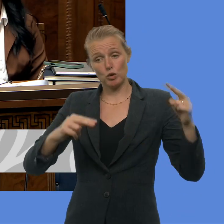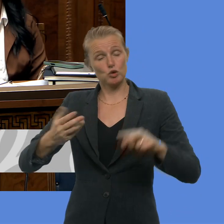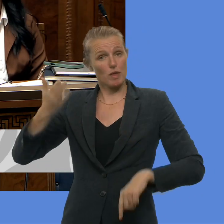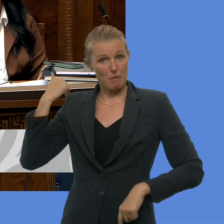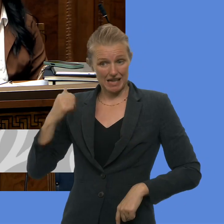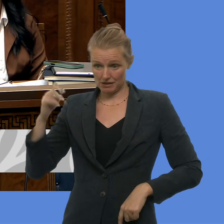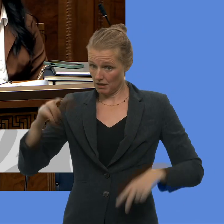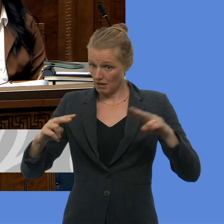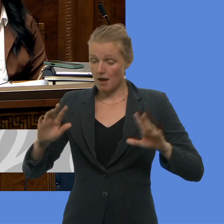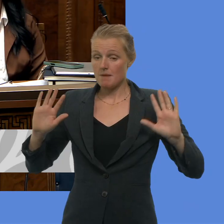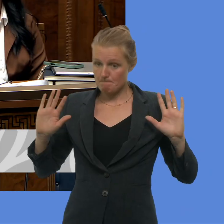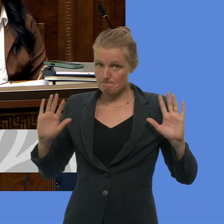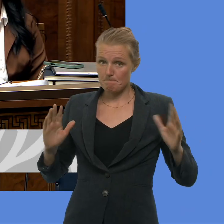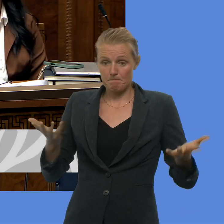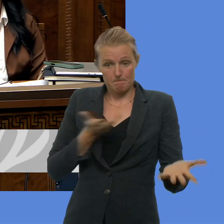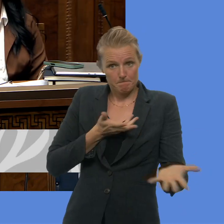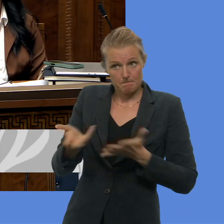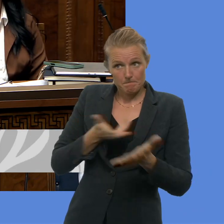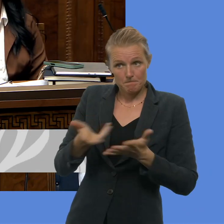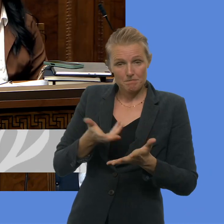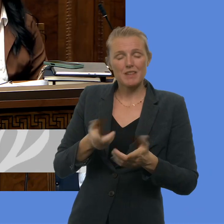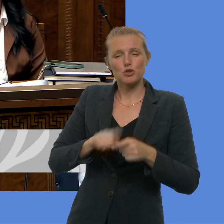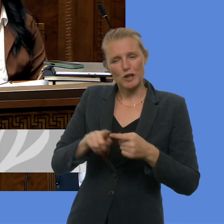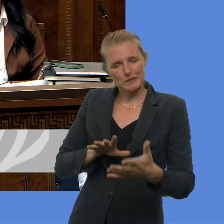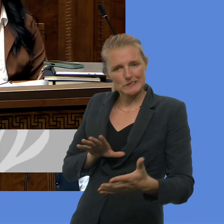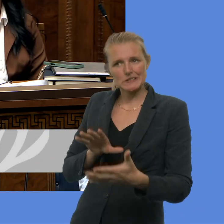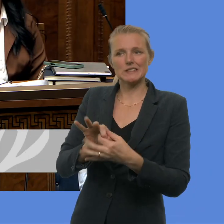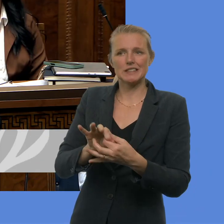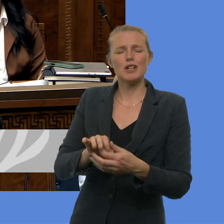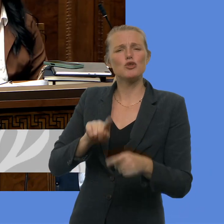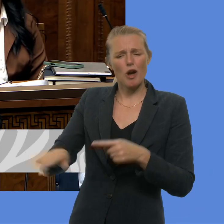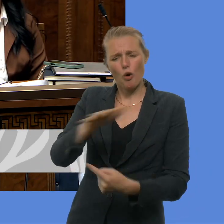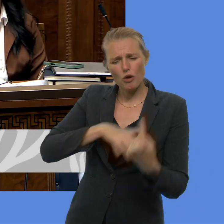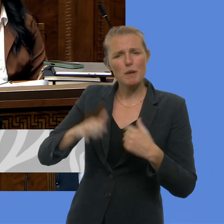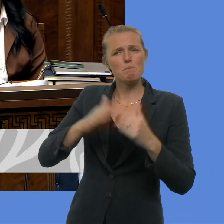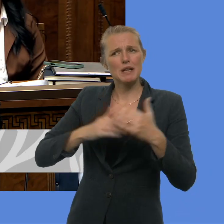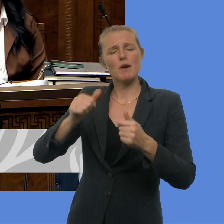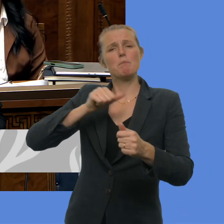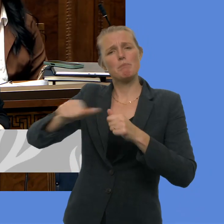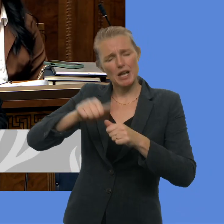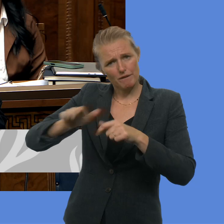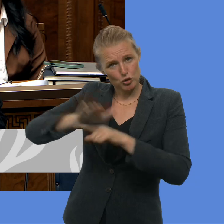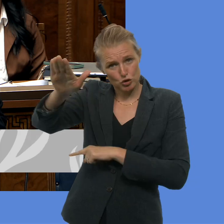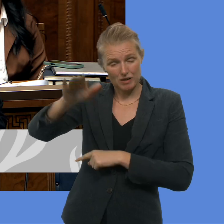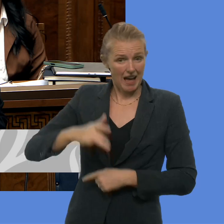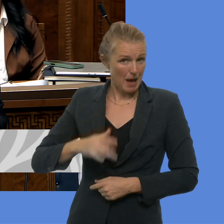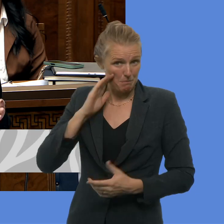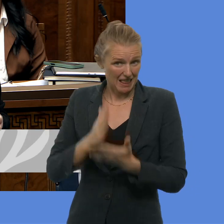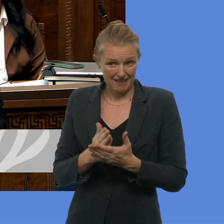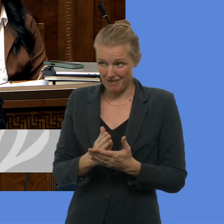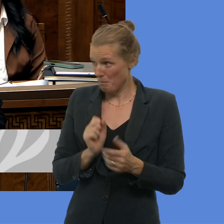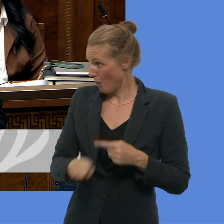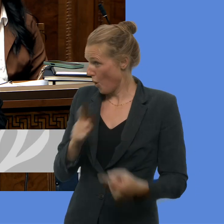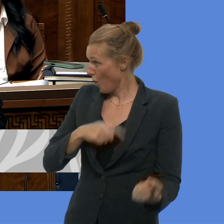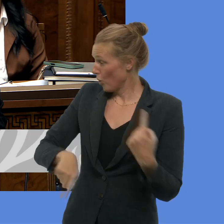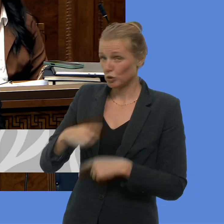first step in terms of reconciliation. And let's use all of our efforts to try and build for a better future. That's what I am focused on. I believe that's what the majority of